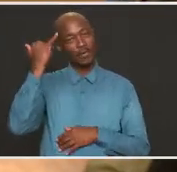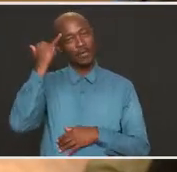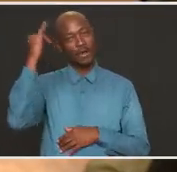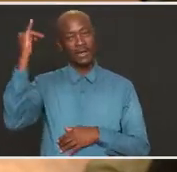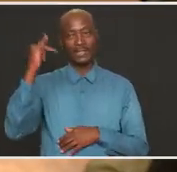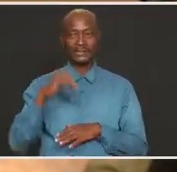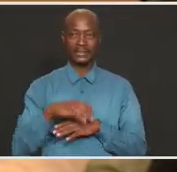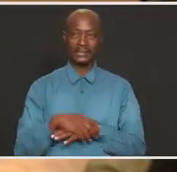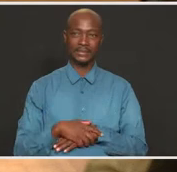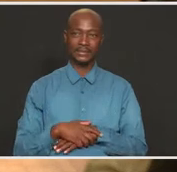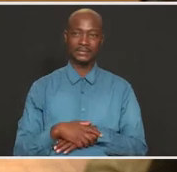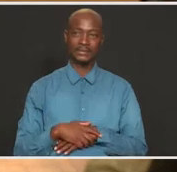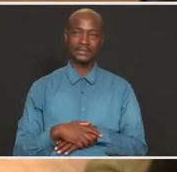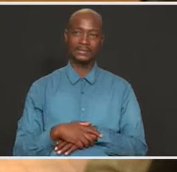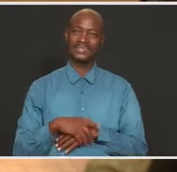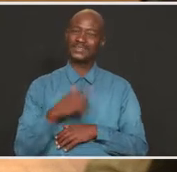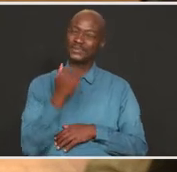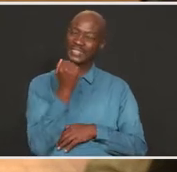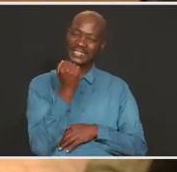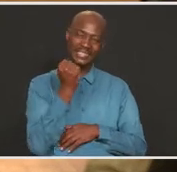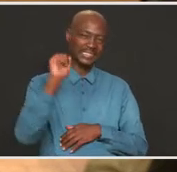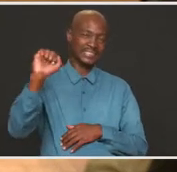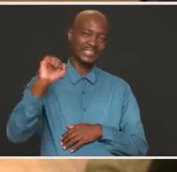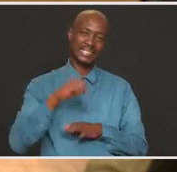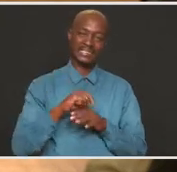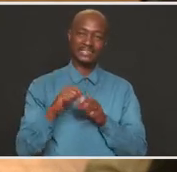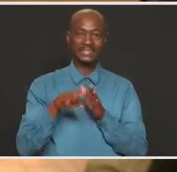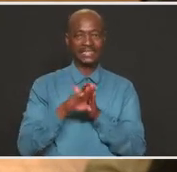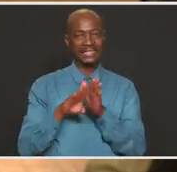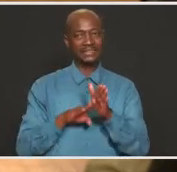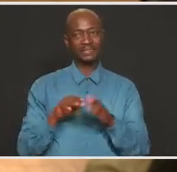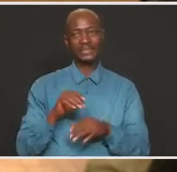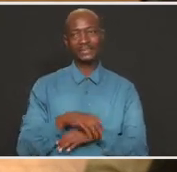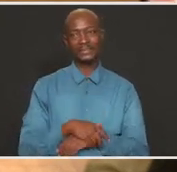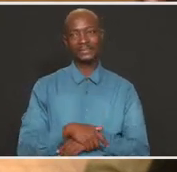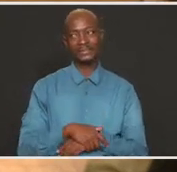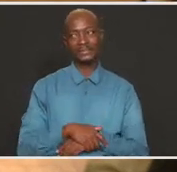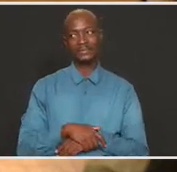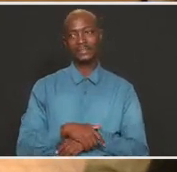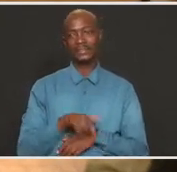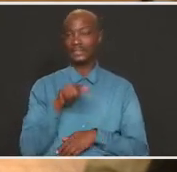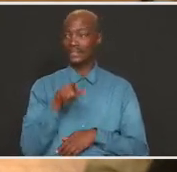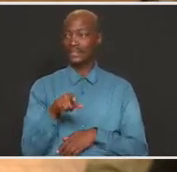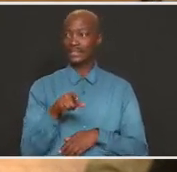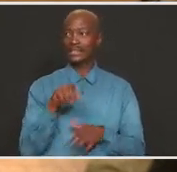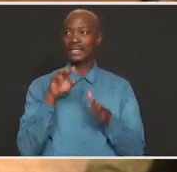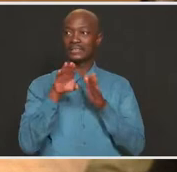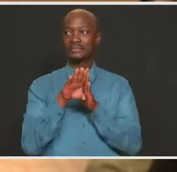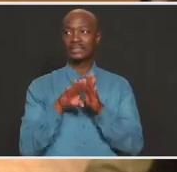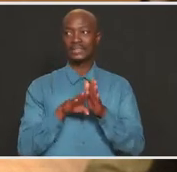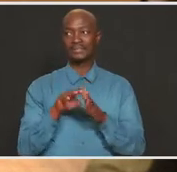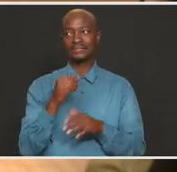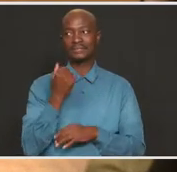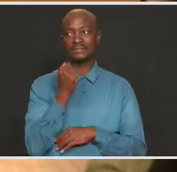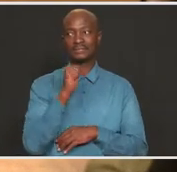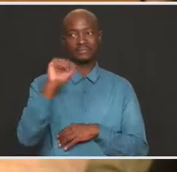reject in totality the Bella bill a bill